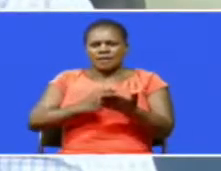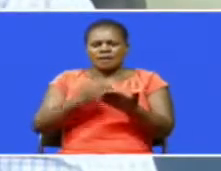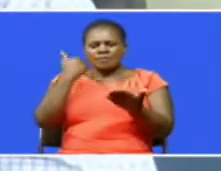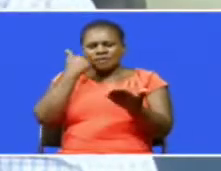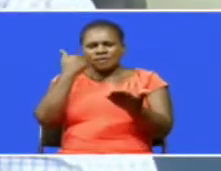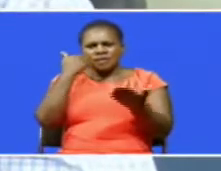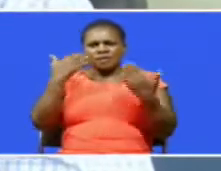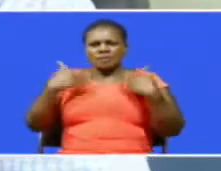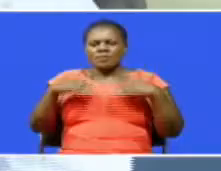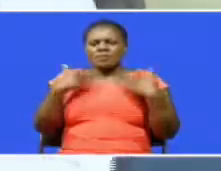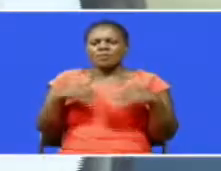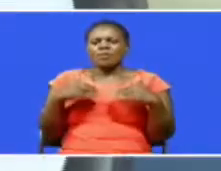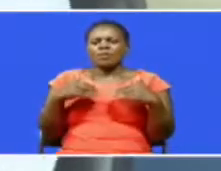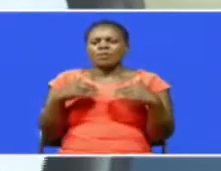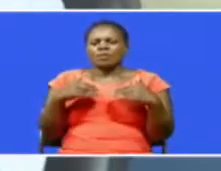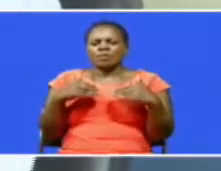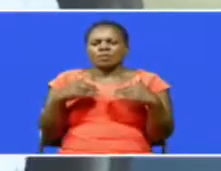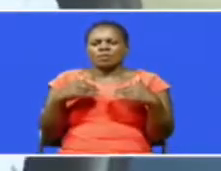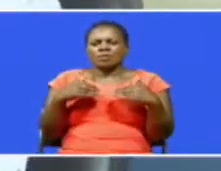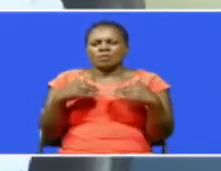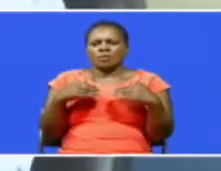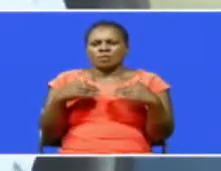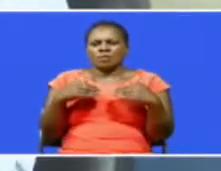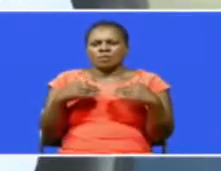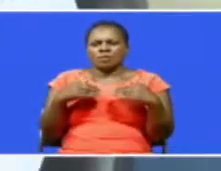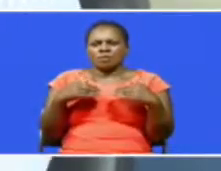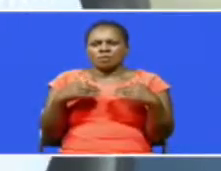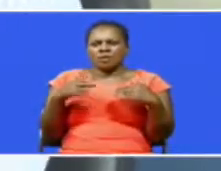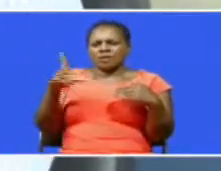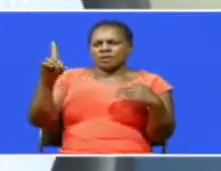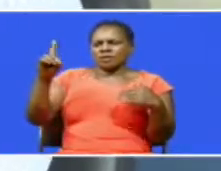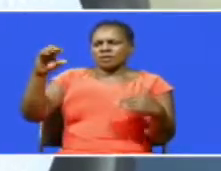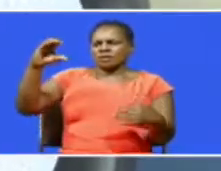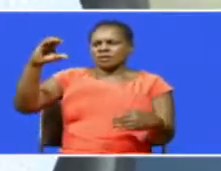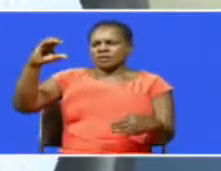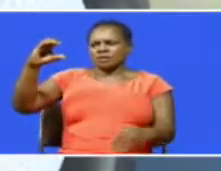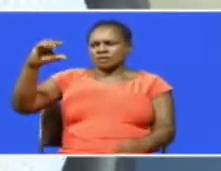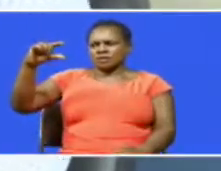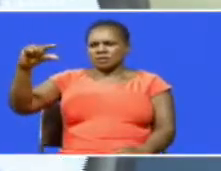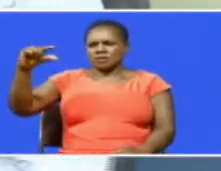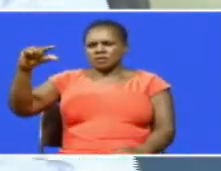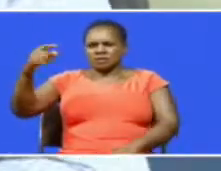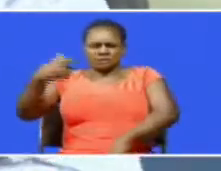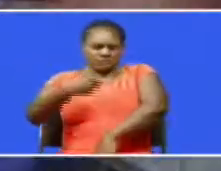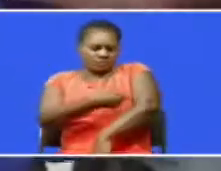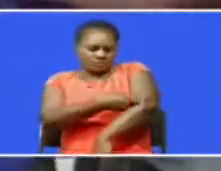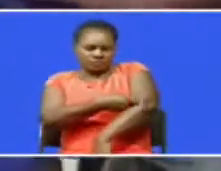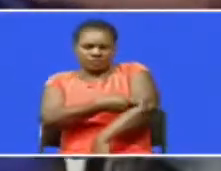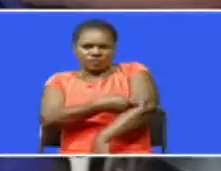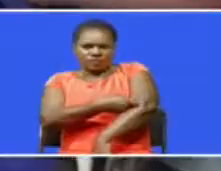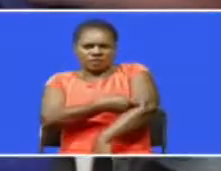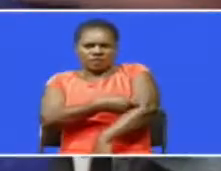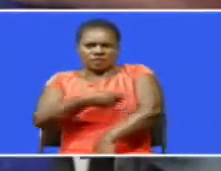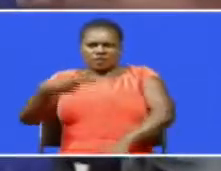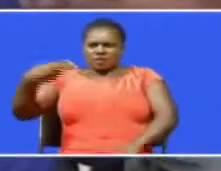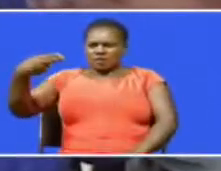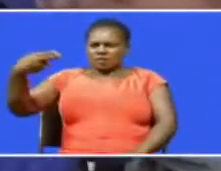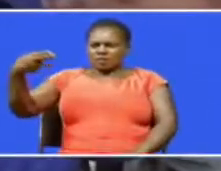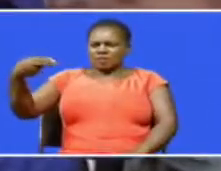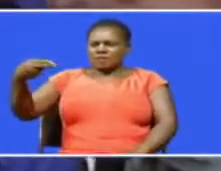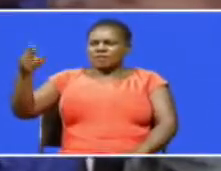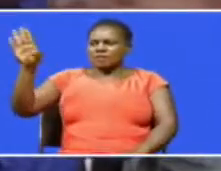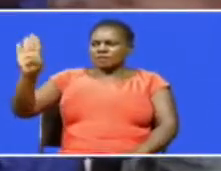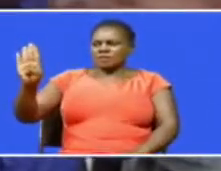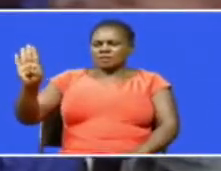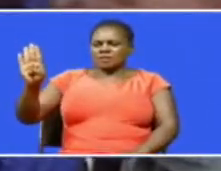many people will know are the TB, the BCG that we gave at birth, things like hepatitis B, things